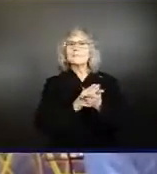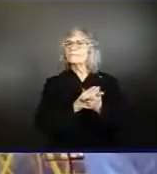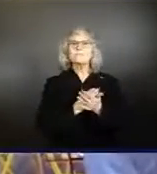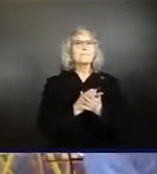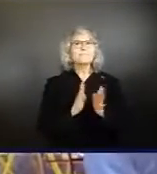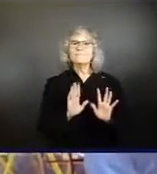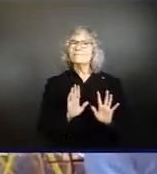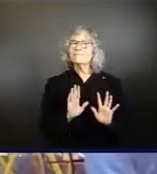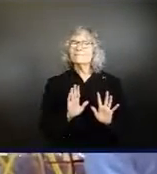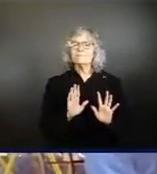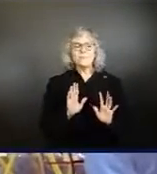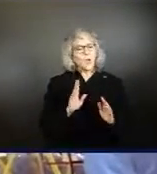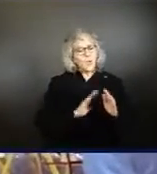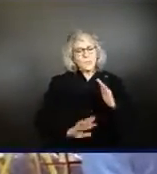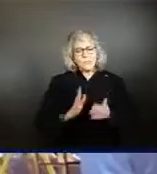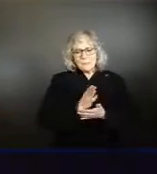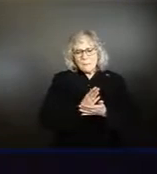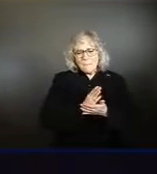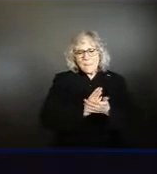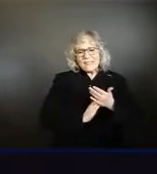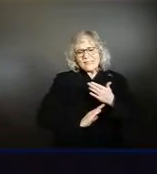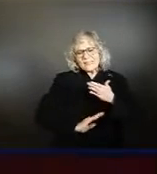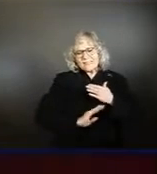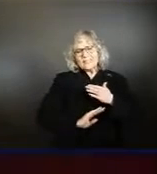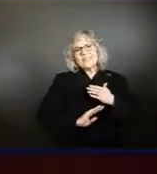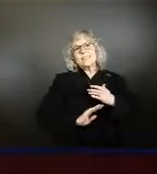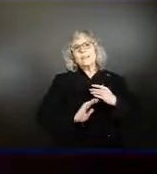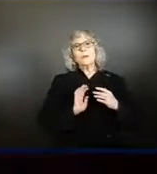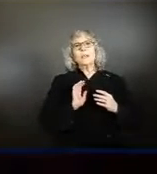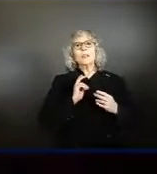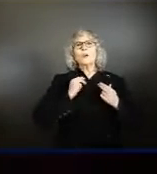A central element of the human future